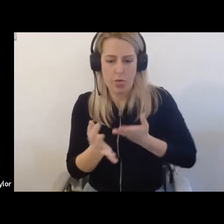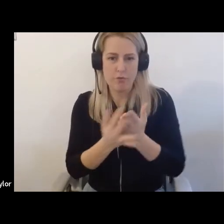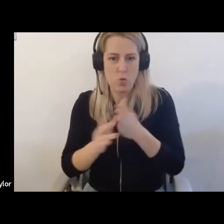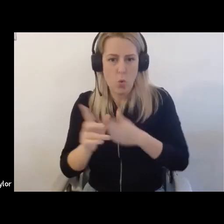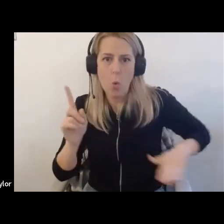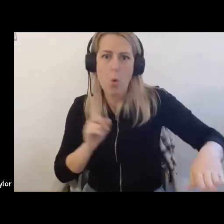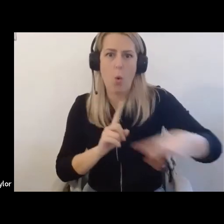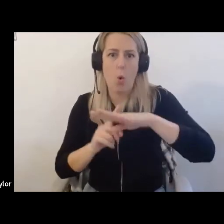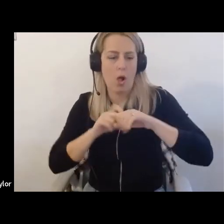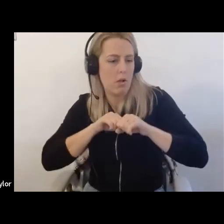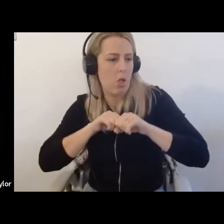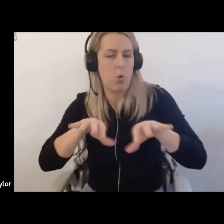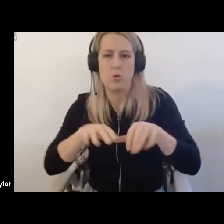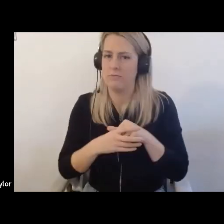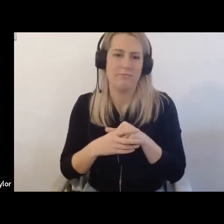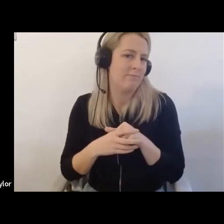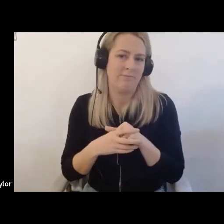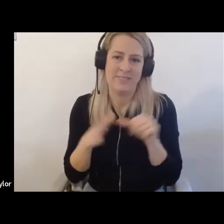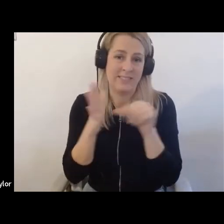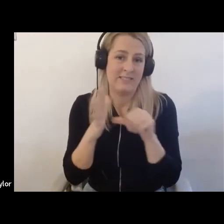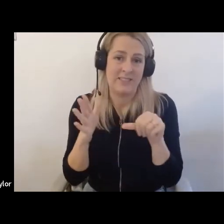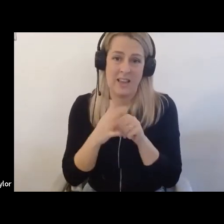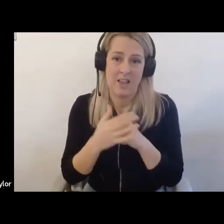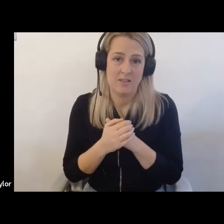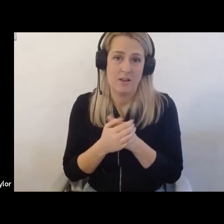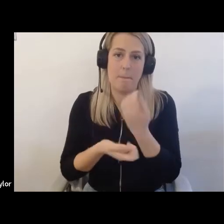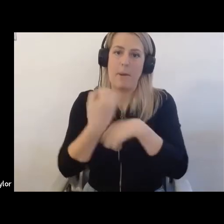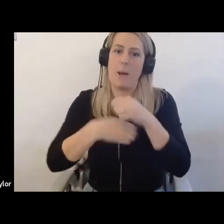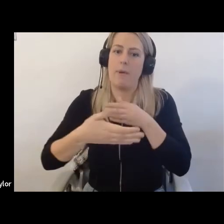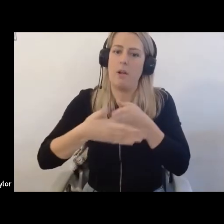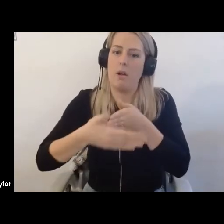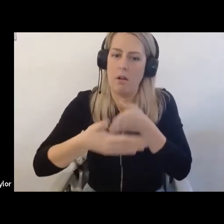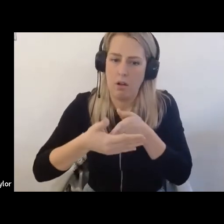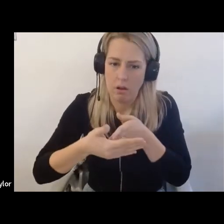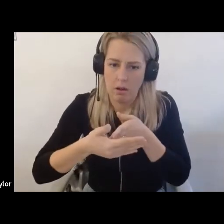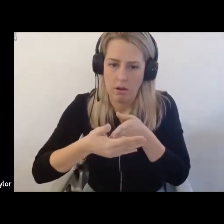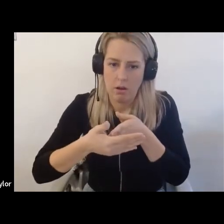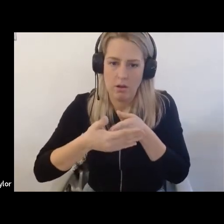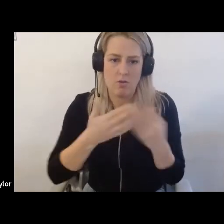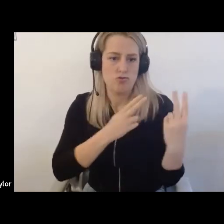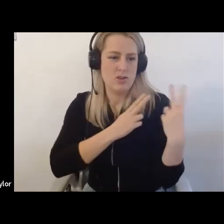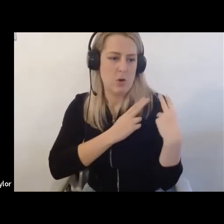fragmented responsibilities and between actors working in different areas.